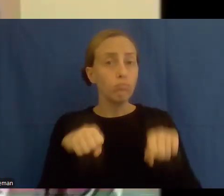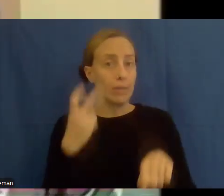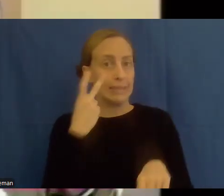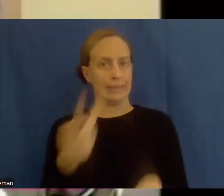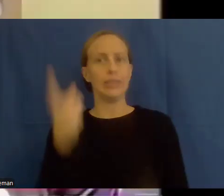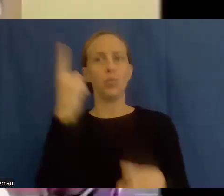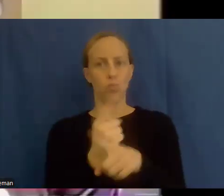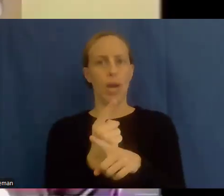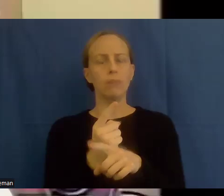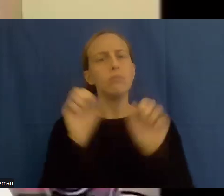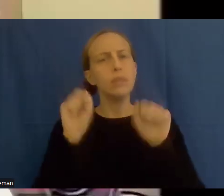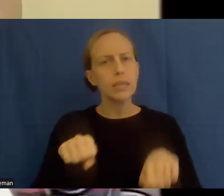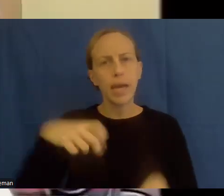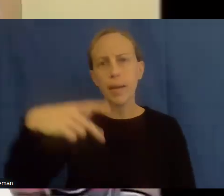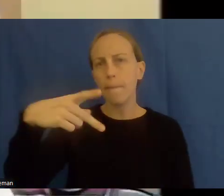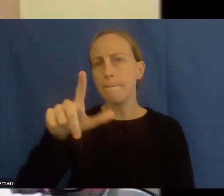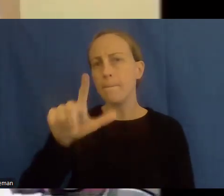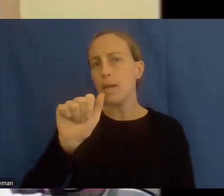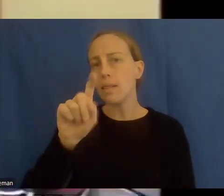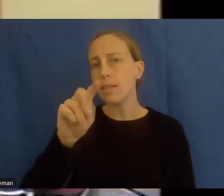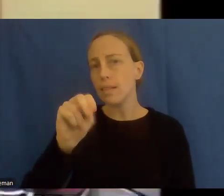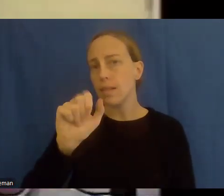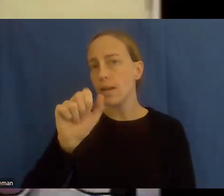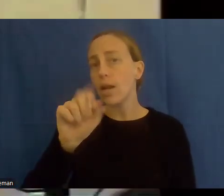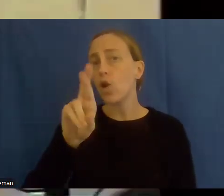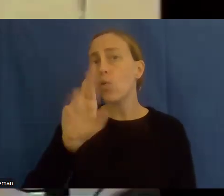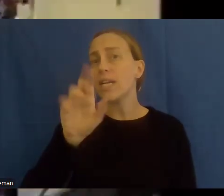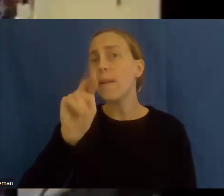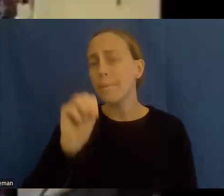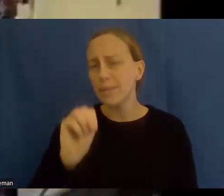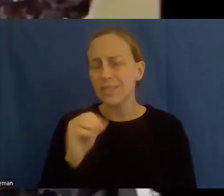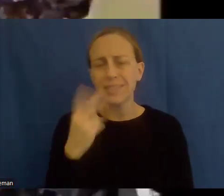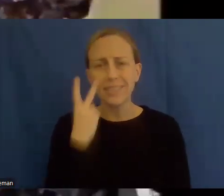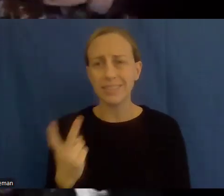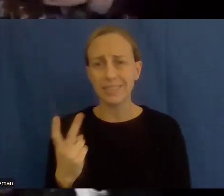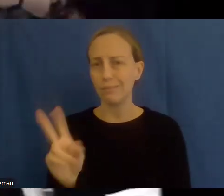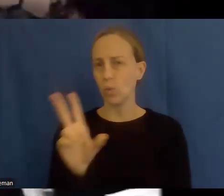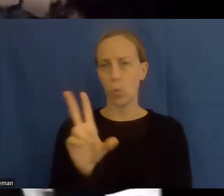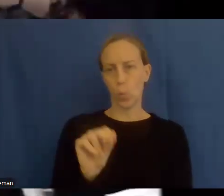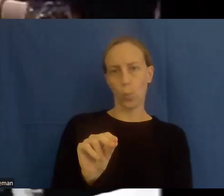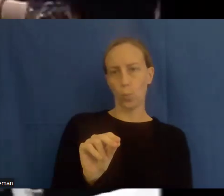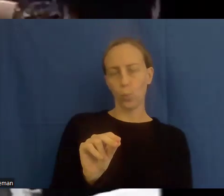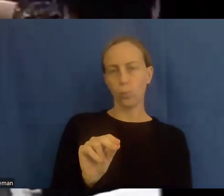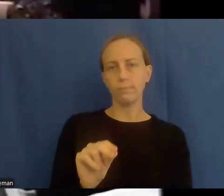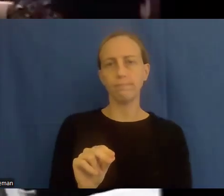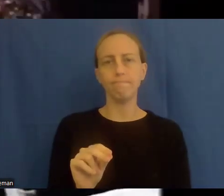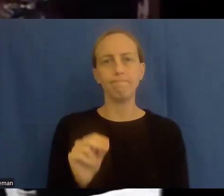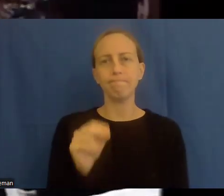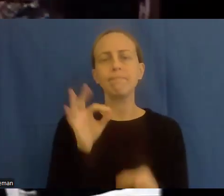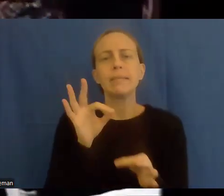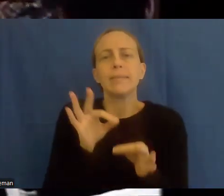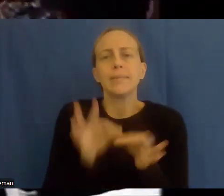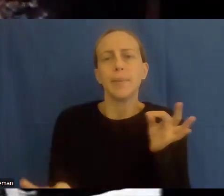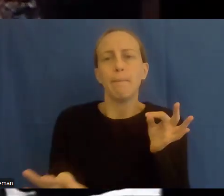Can planarians see? No. No. These, once again, are simply nothing more than structures that